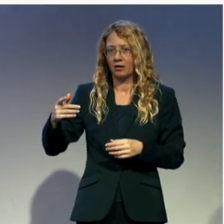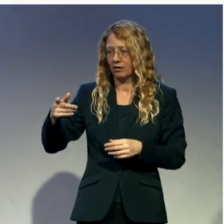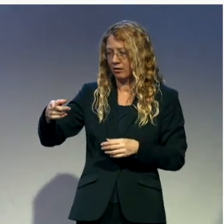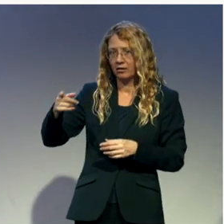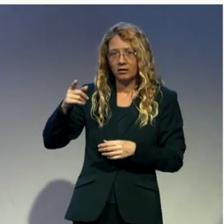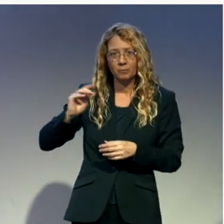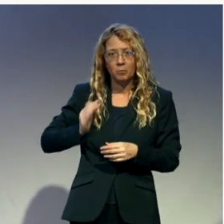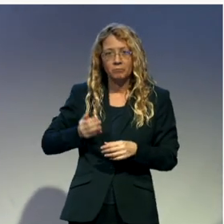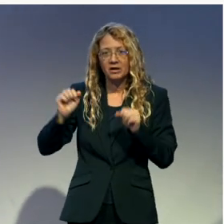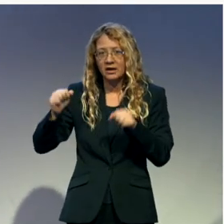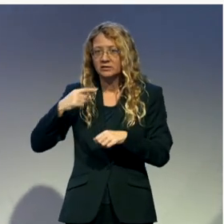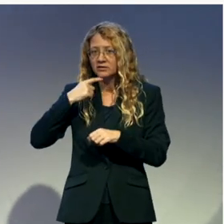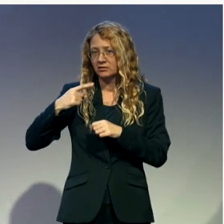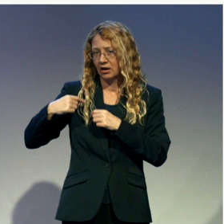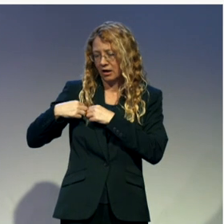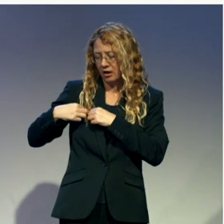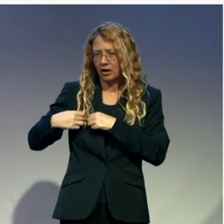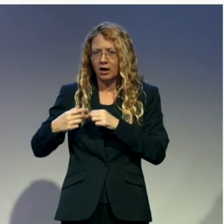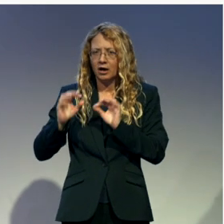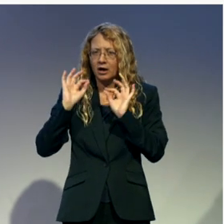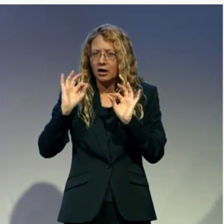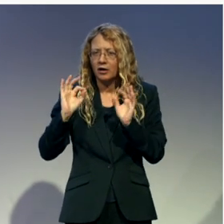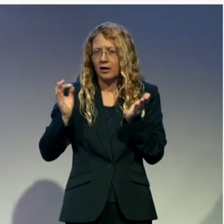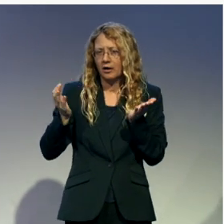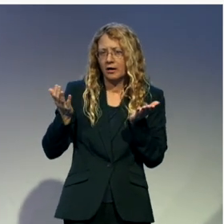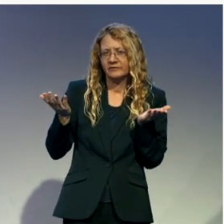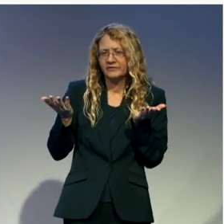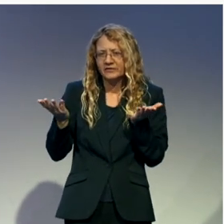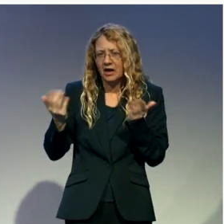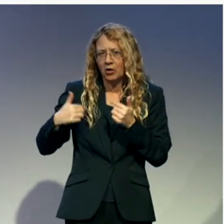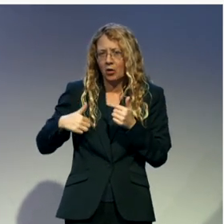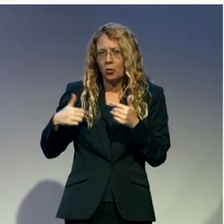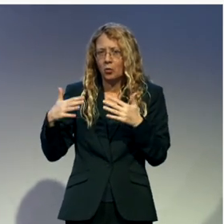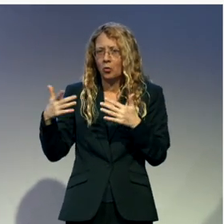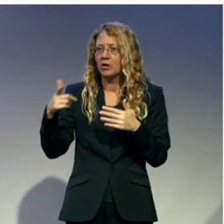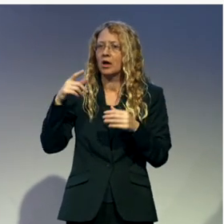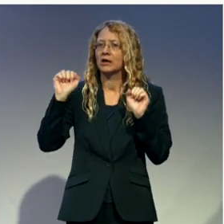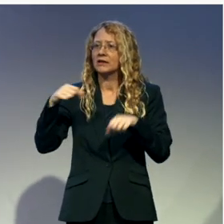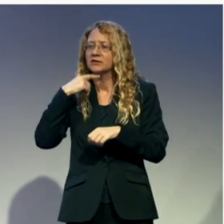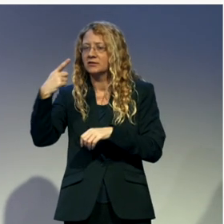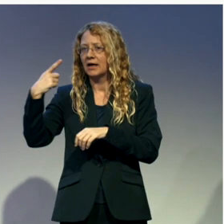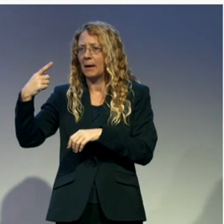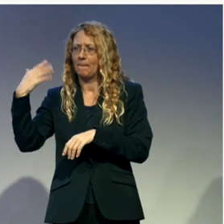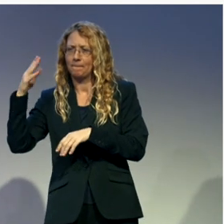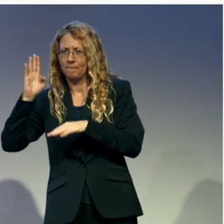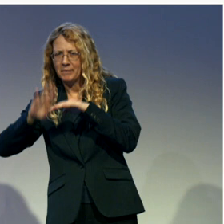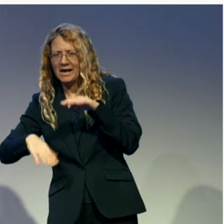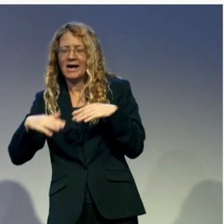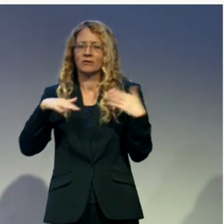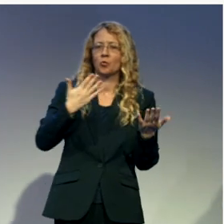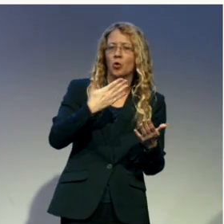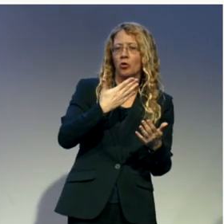not. They actually are trained that well on the lumps. I hope that answers your question. Thank you.